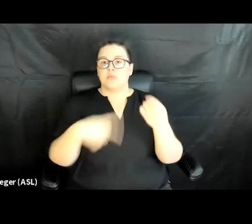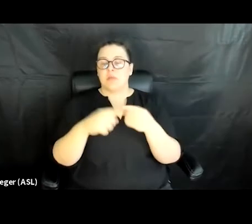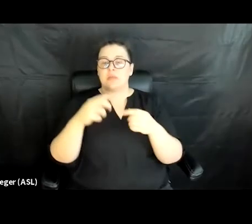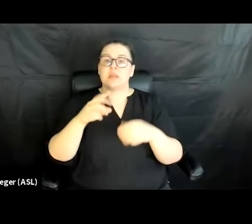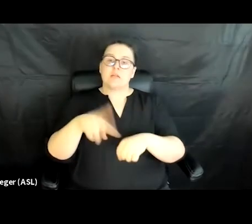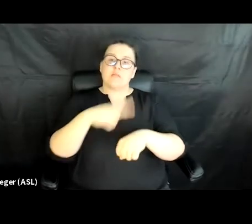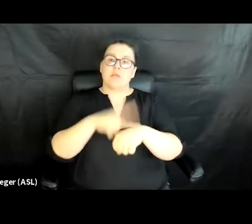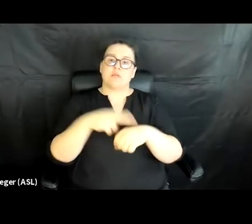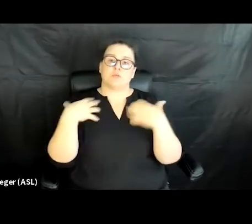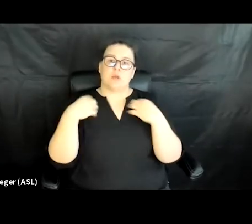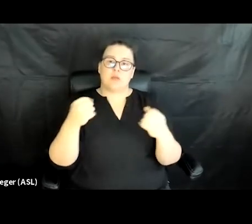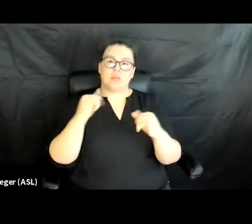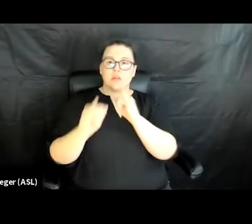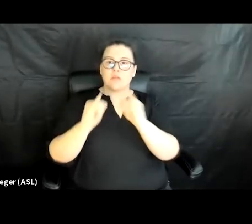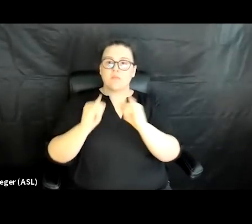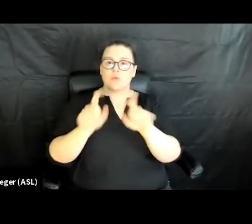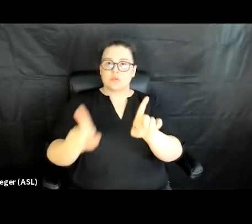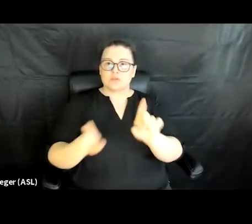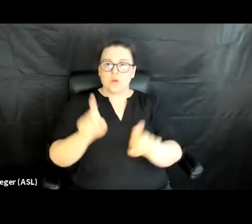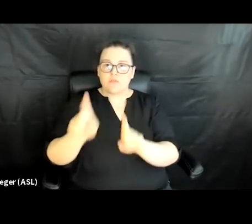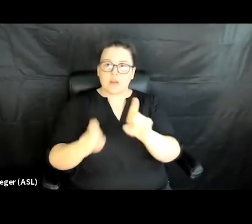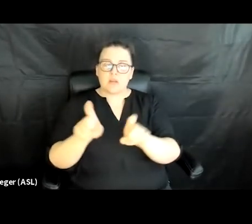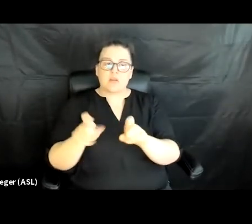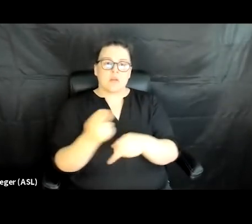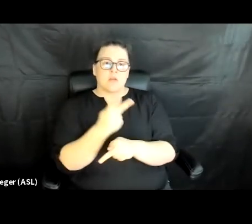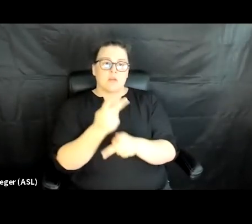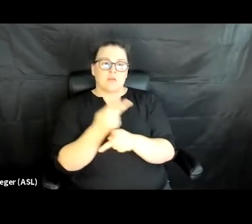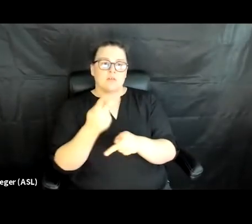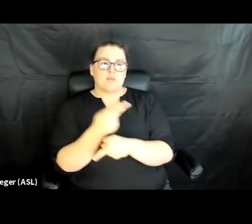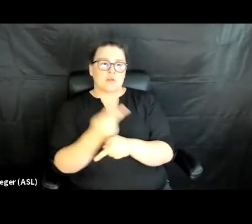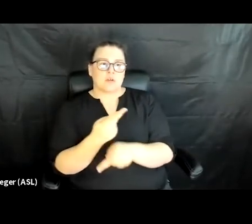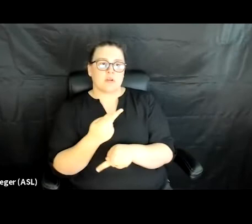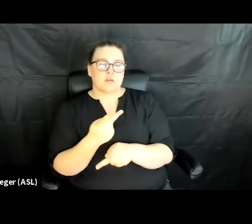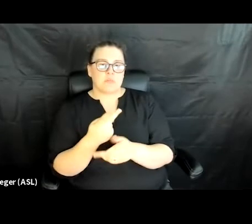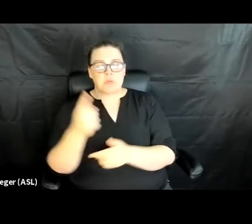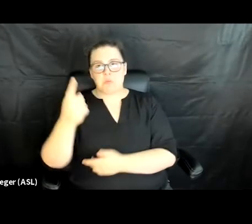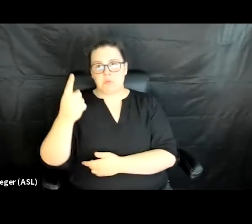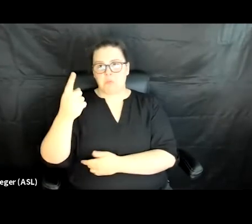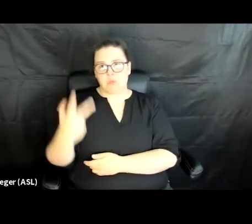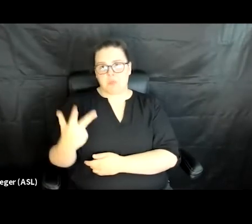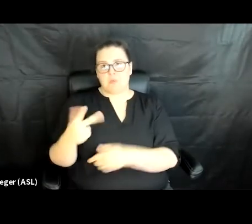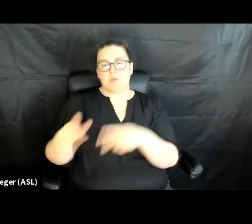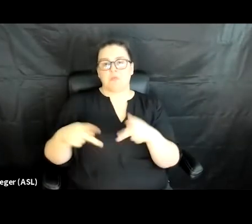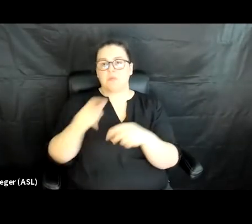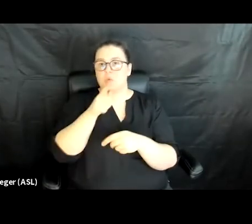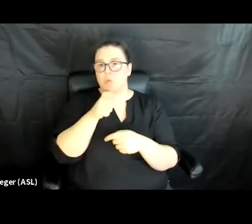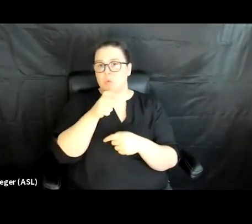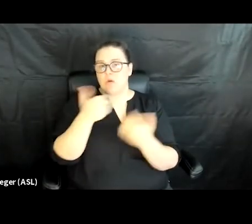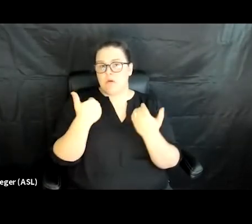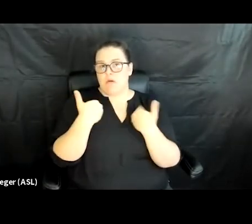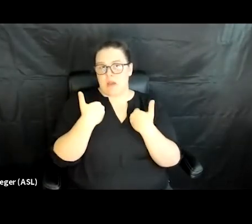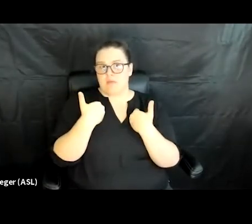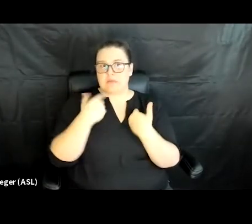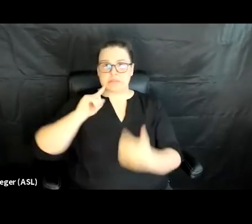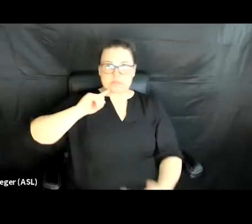Survey, where we figured out about a third of people who have symptoms of